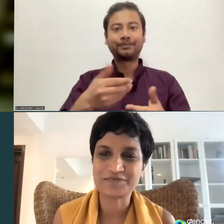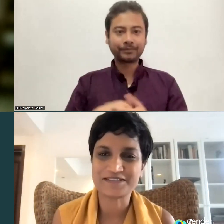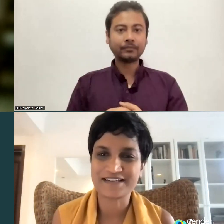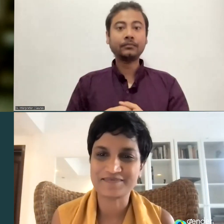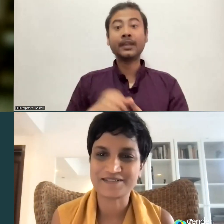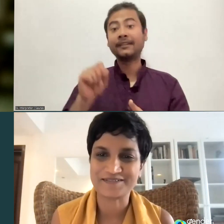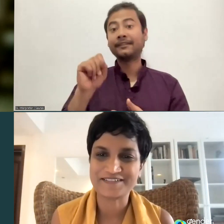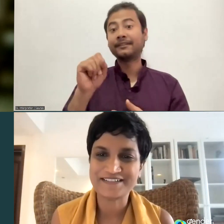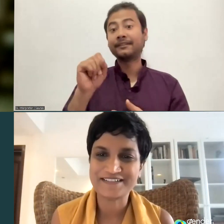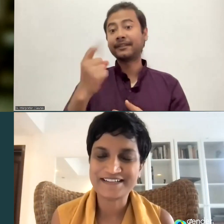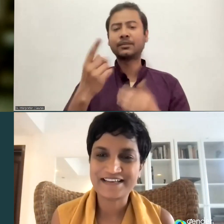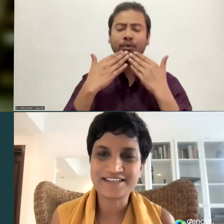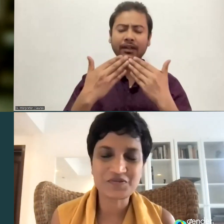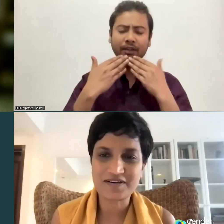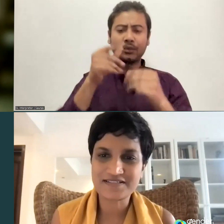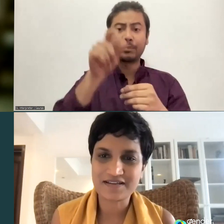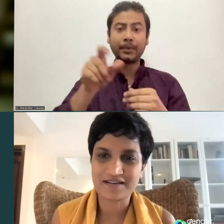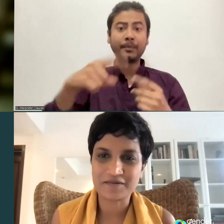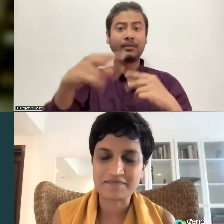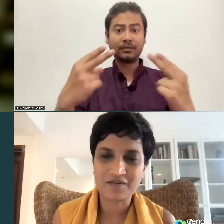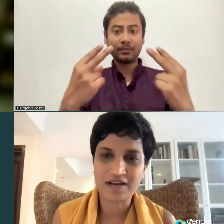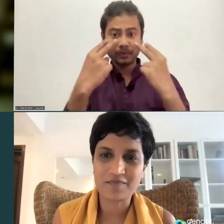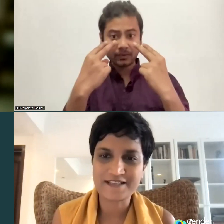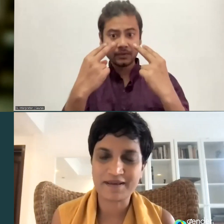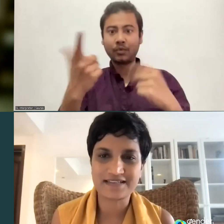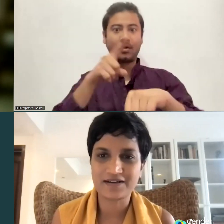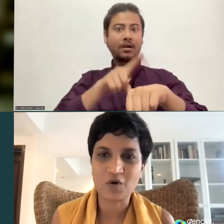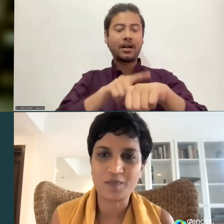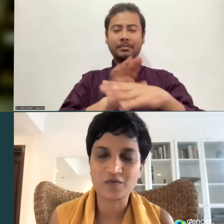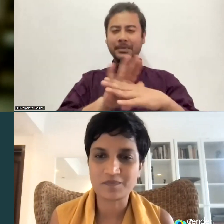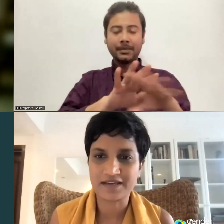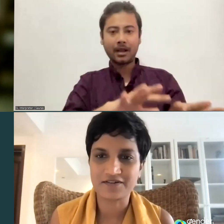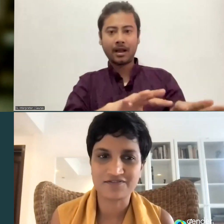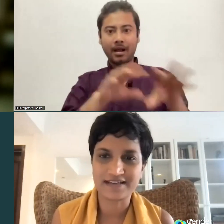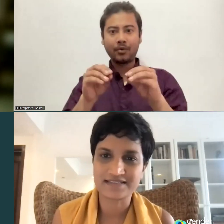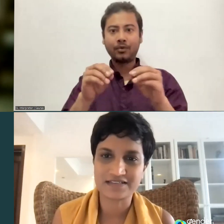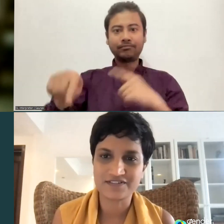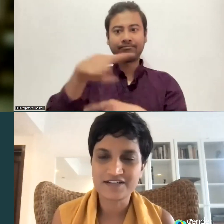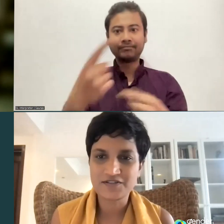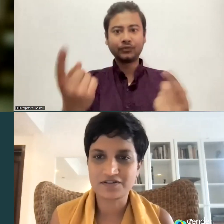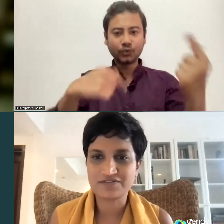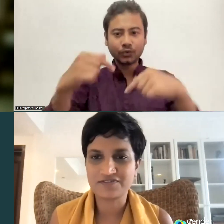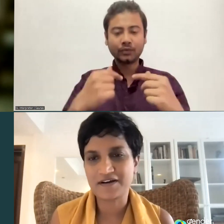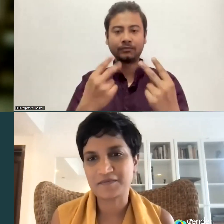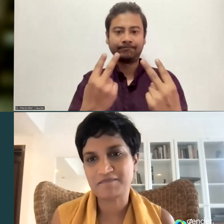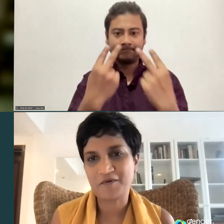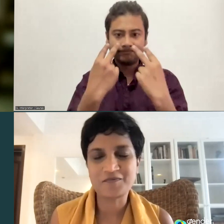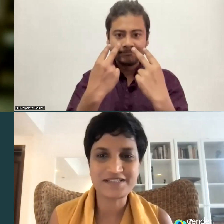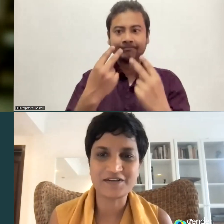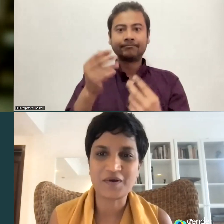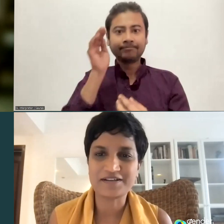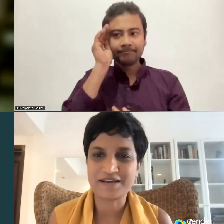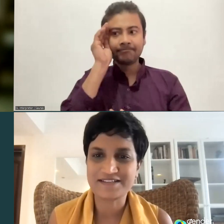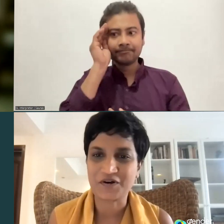their valuable time to listen to us. What I'm expecting and hoping will be a reflective, sort of